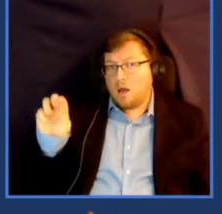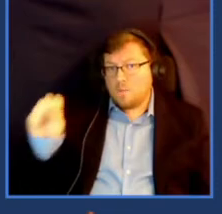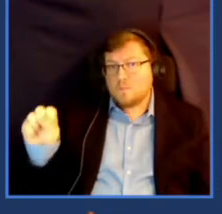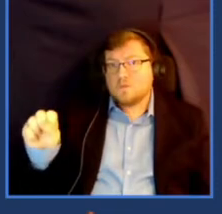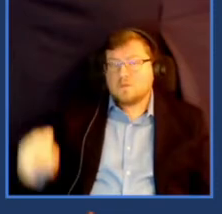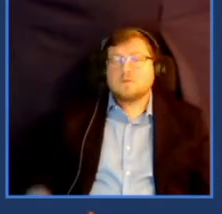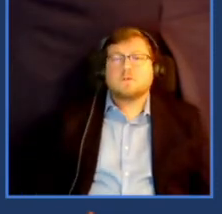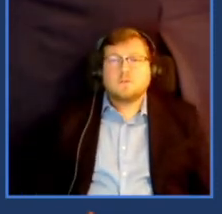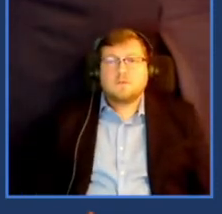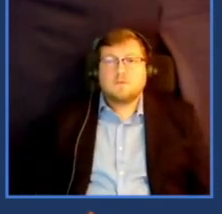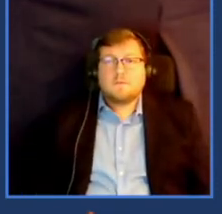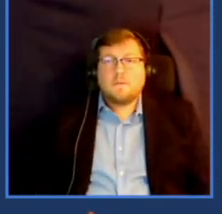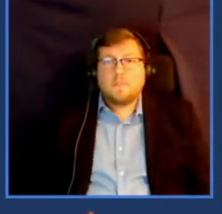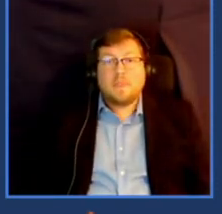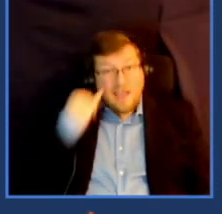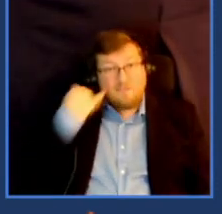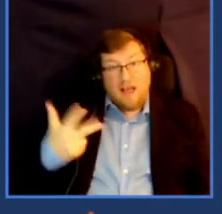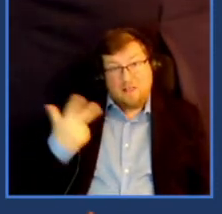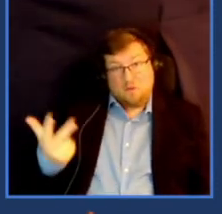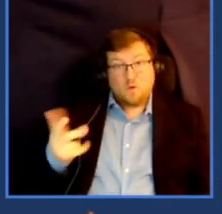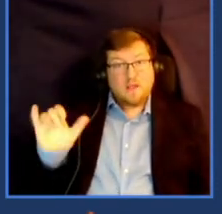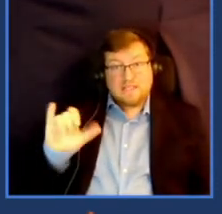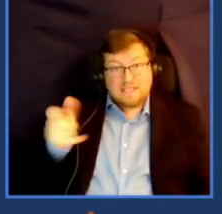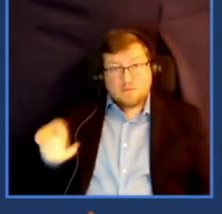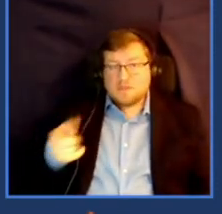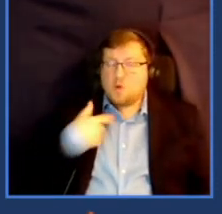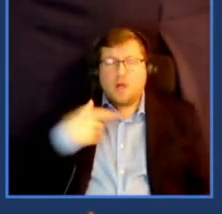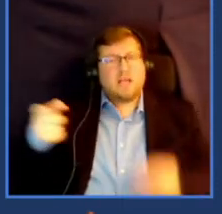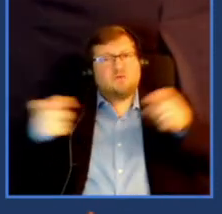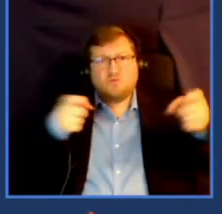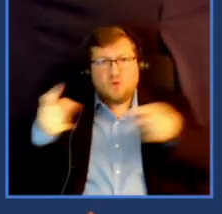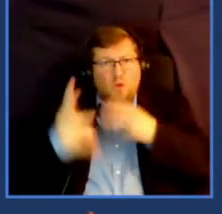If I had three of her, I could rule the world.